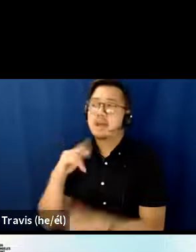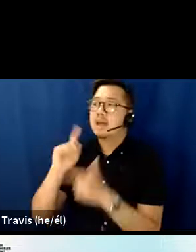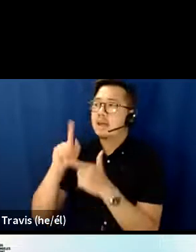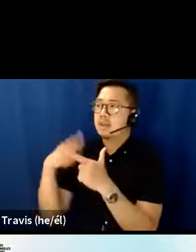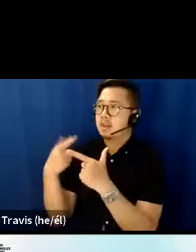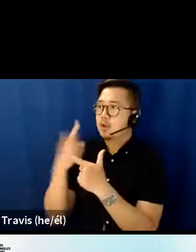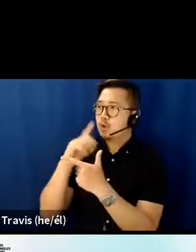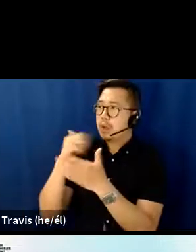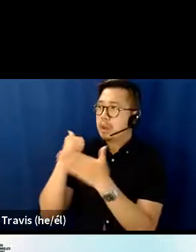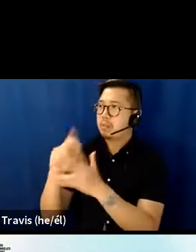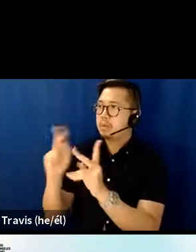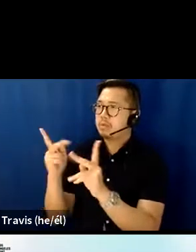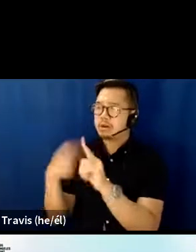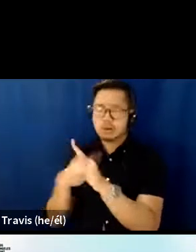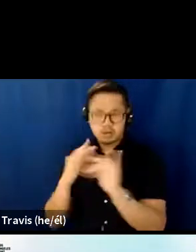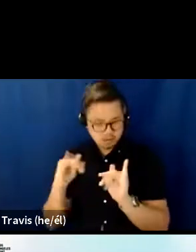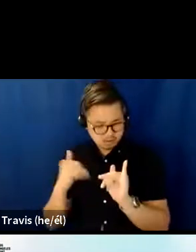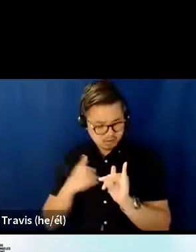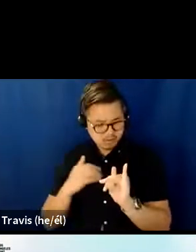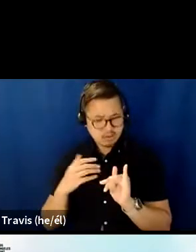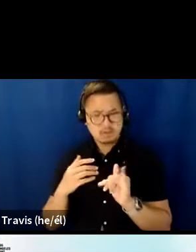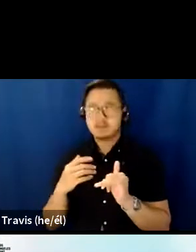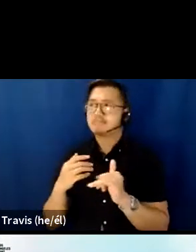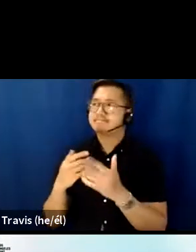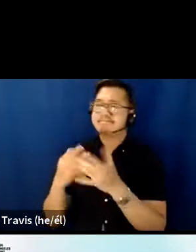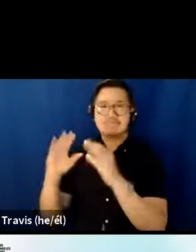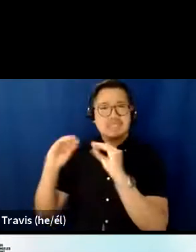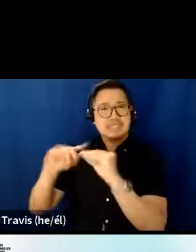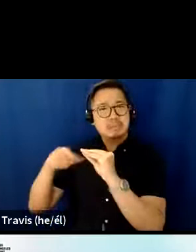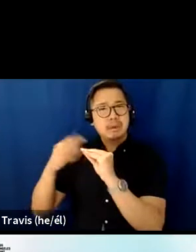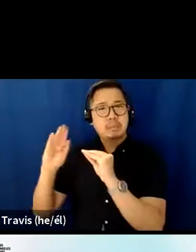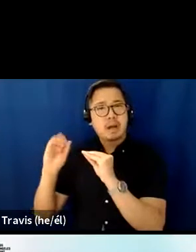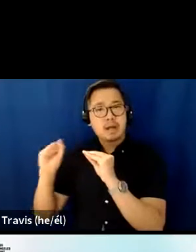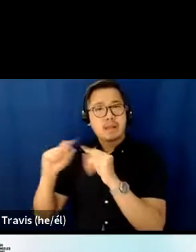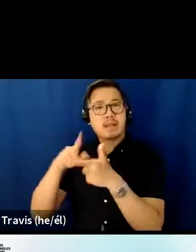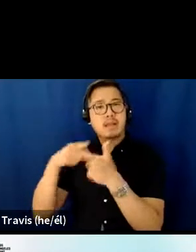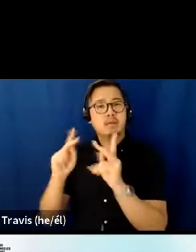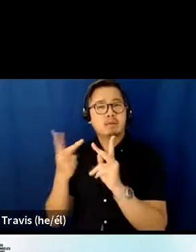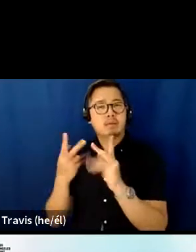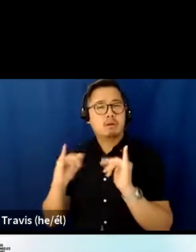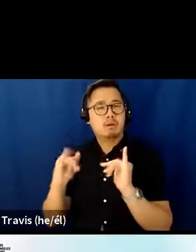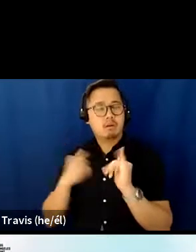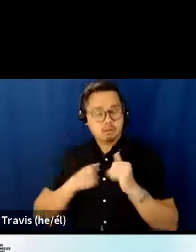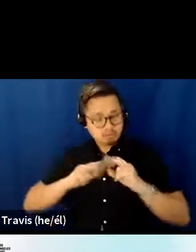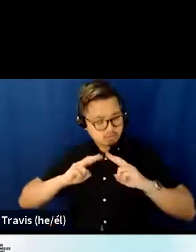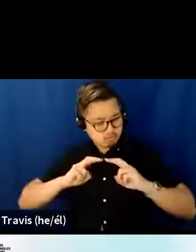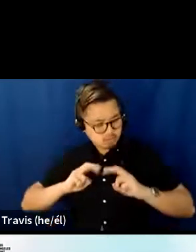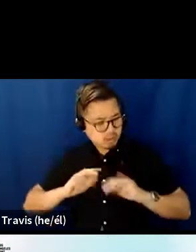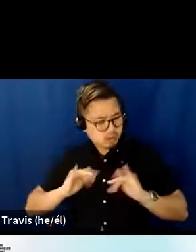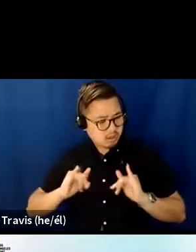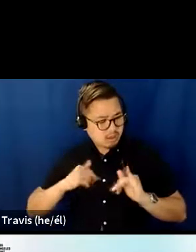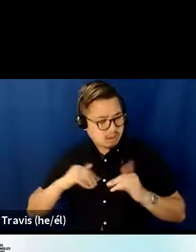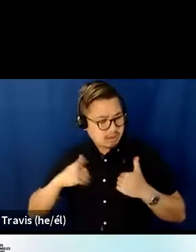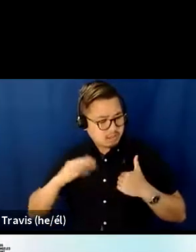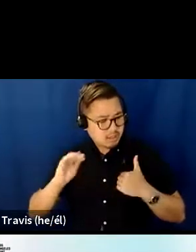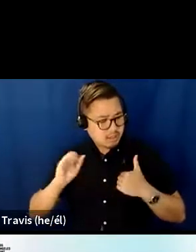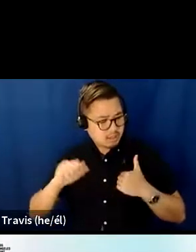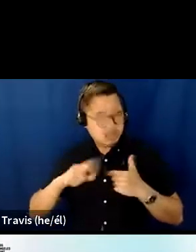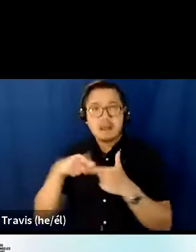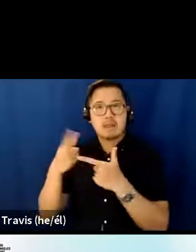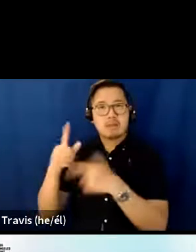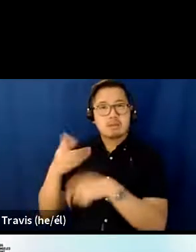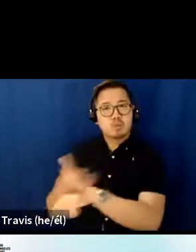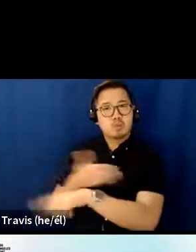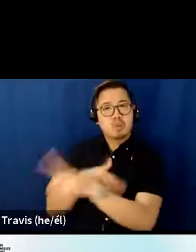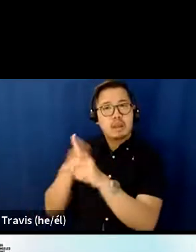to see where their biases and their phobias lie in the barrier to doing the work that they say they want to do. So I'm with you in